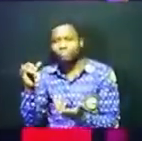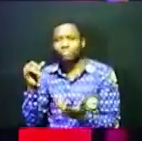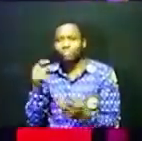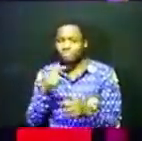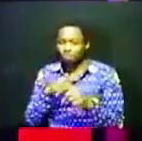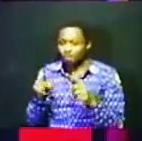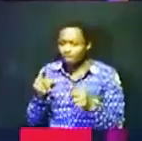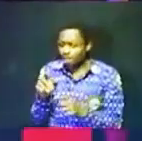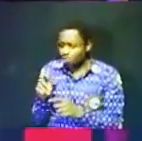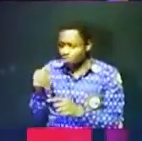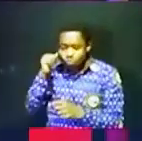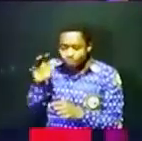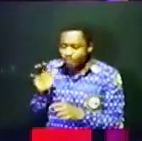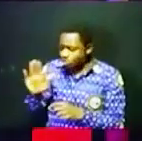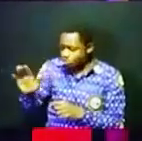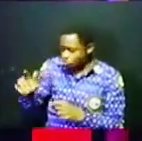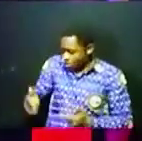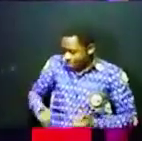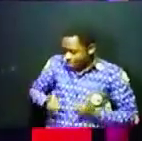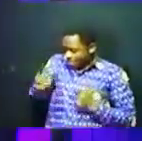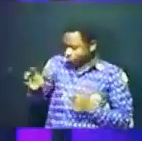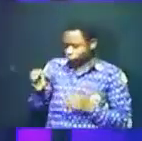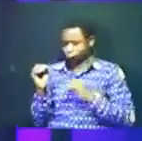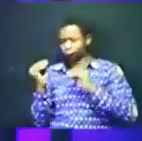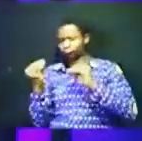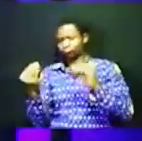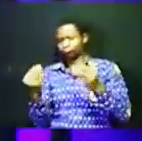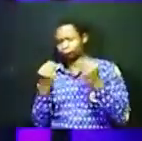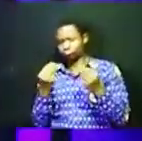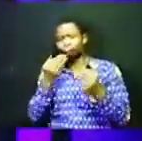but their life, they taught me Christianity.